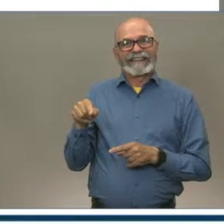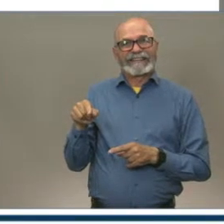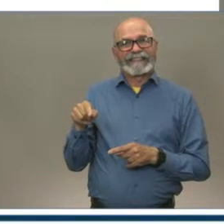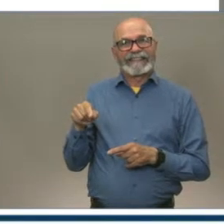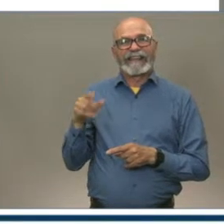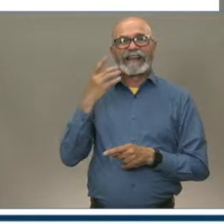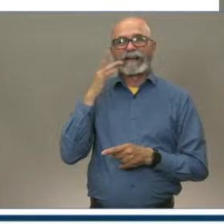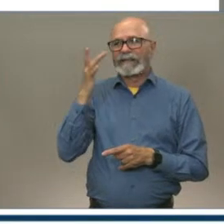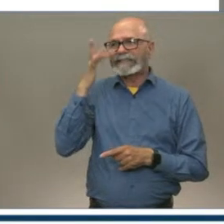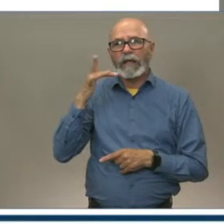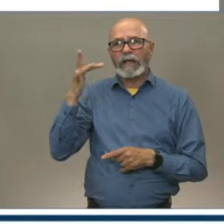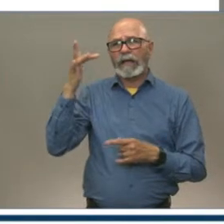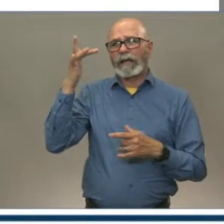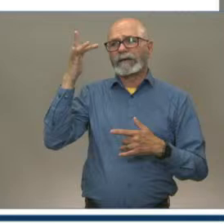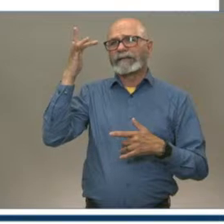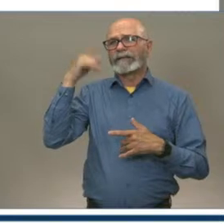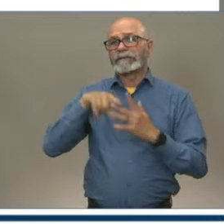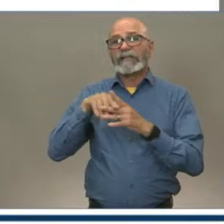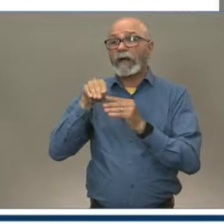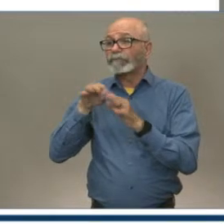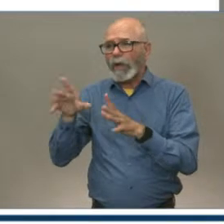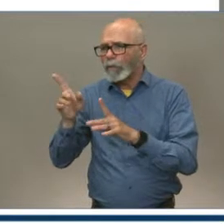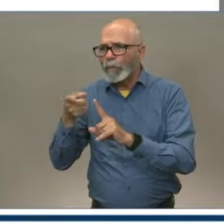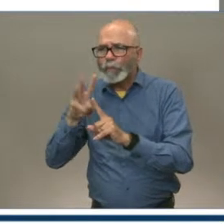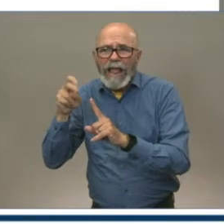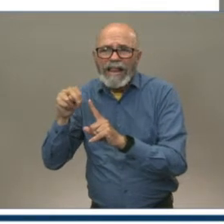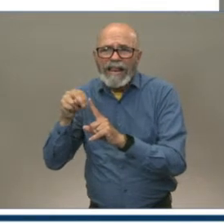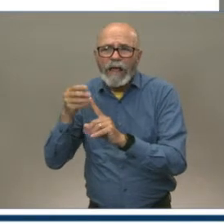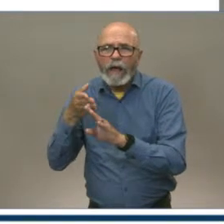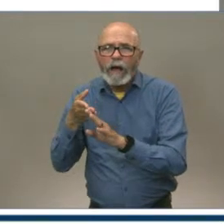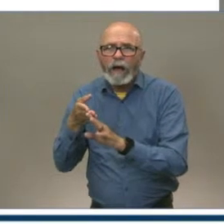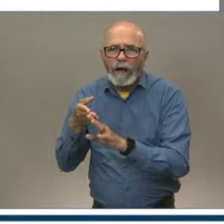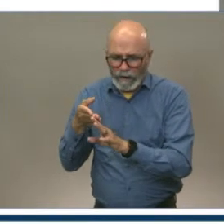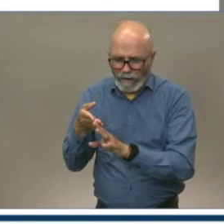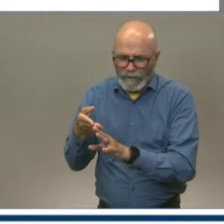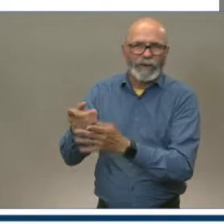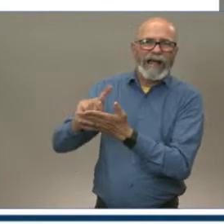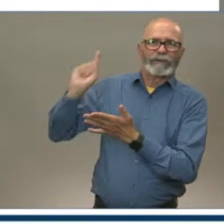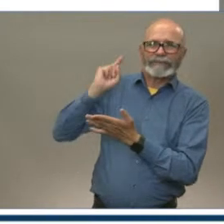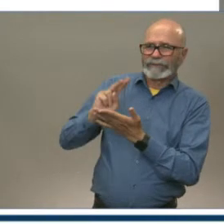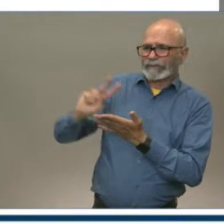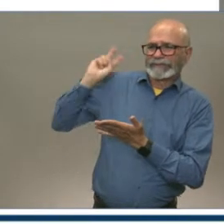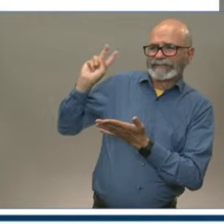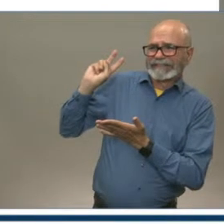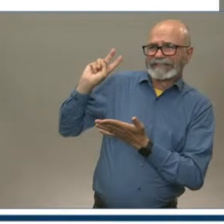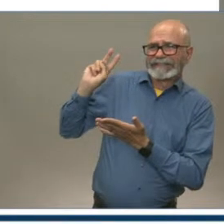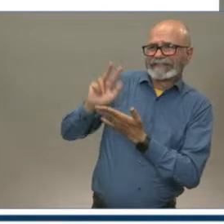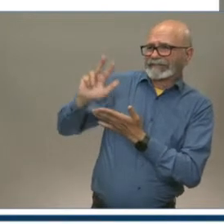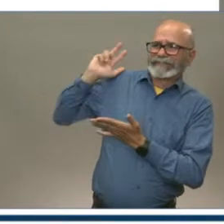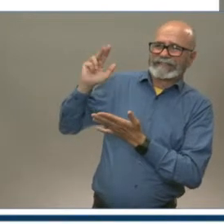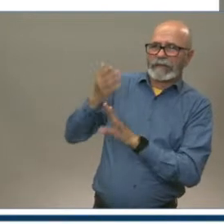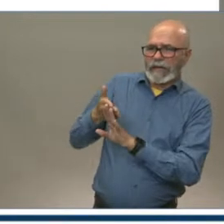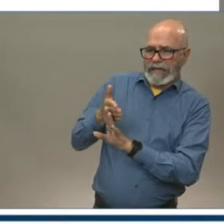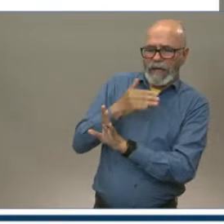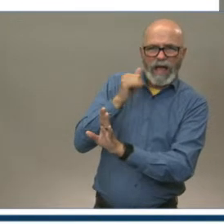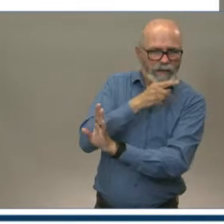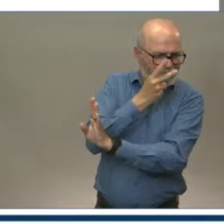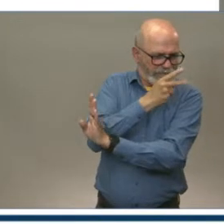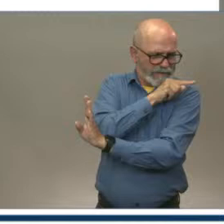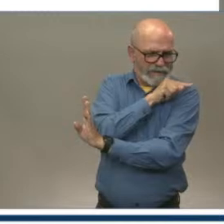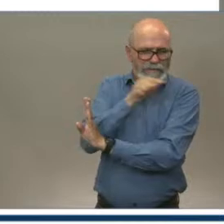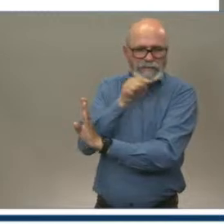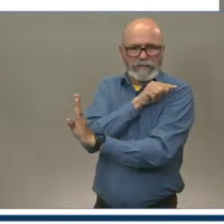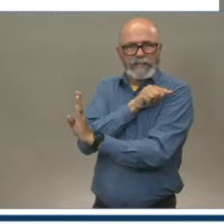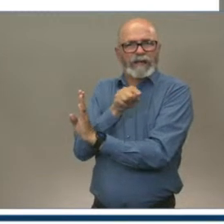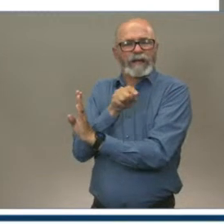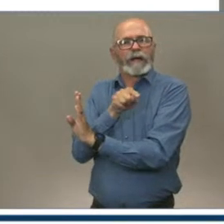transmission a week to 2 weeks ago. So it will take at least, we need to watch at least for about a week. I expect that